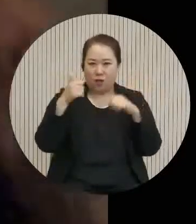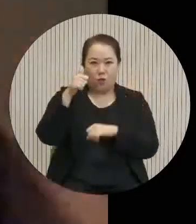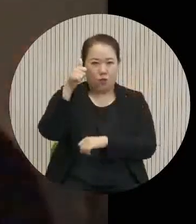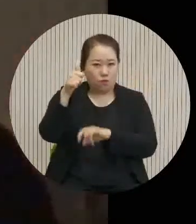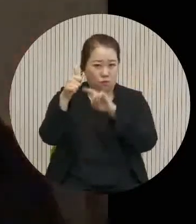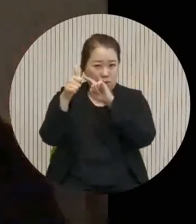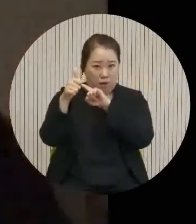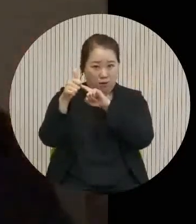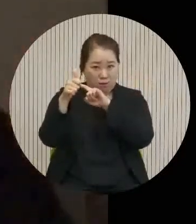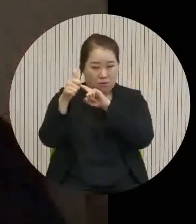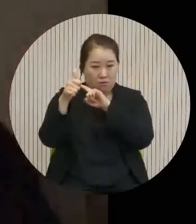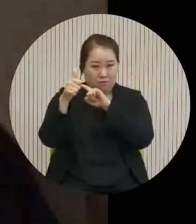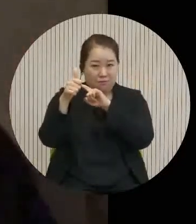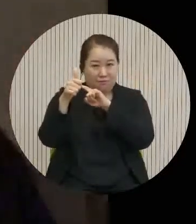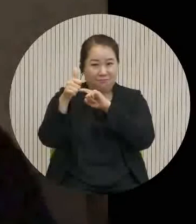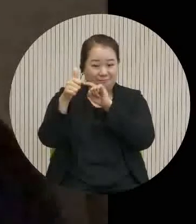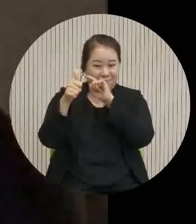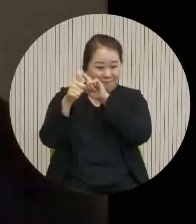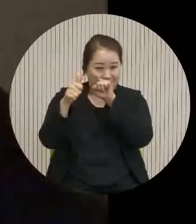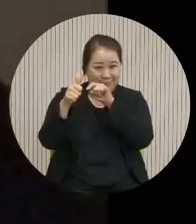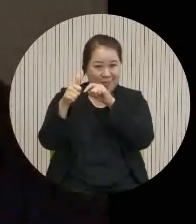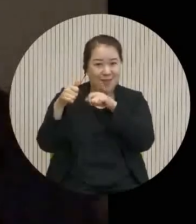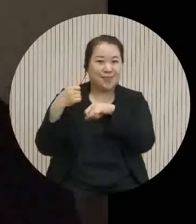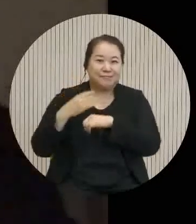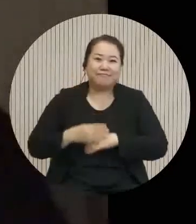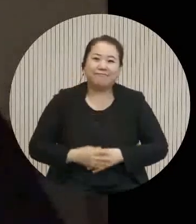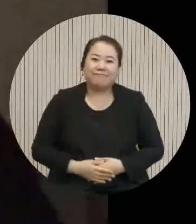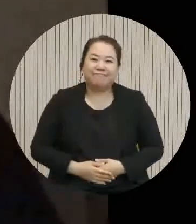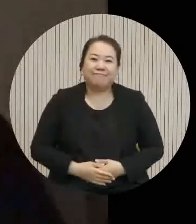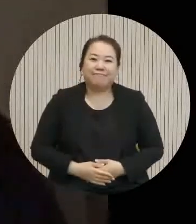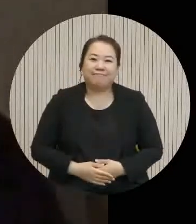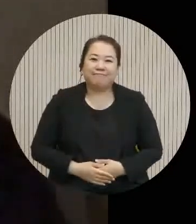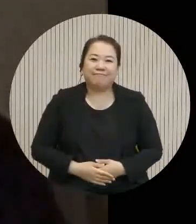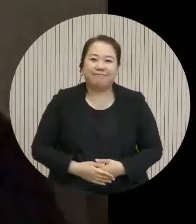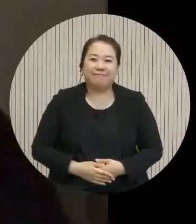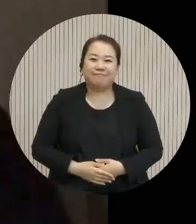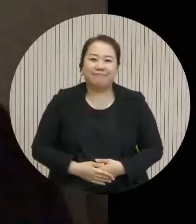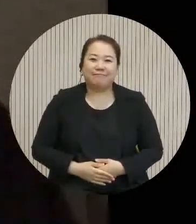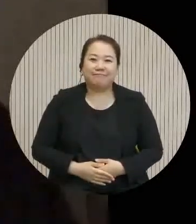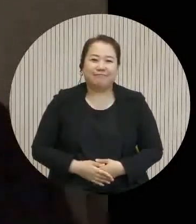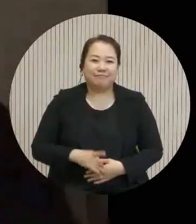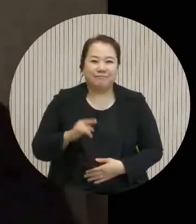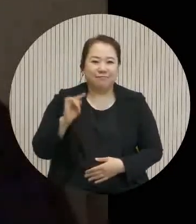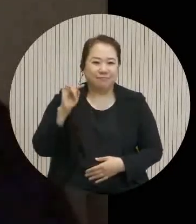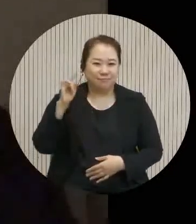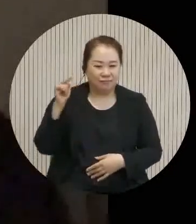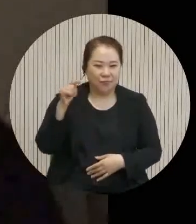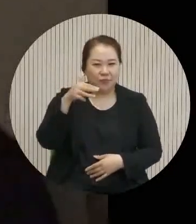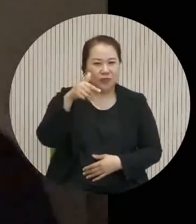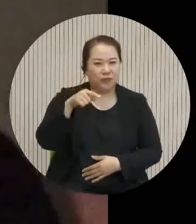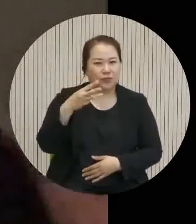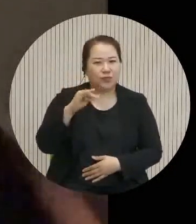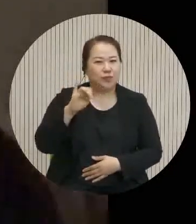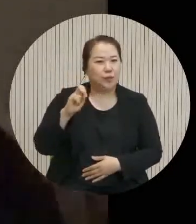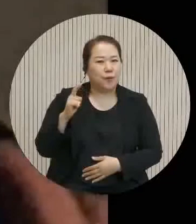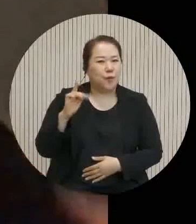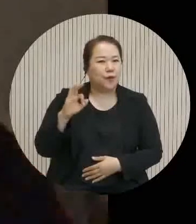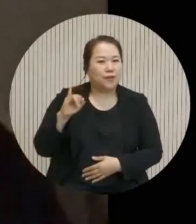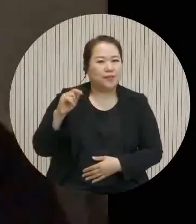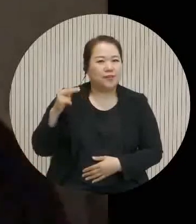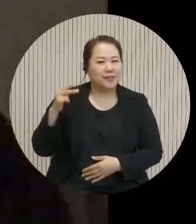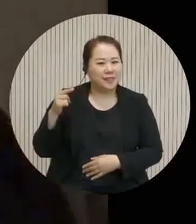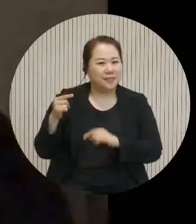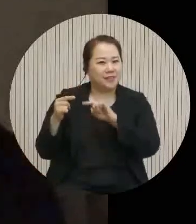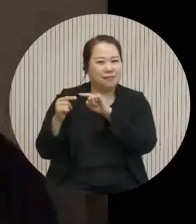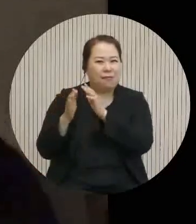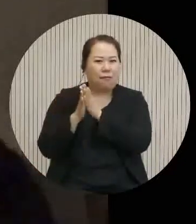that. After that, I started listening to detective stories. And I don't care, but they were